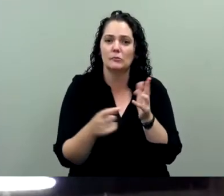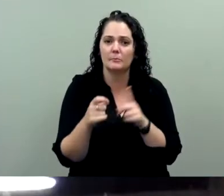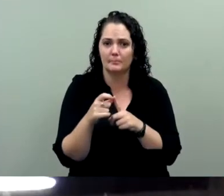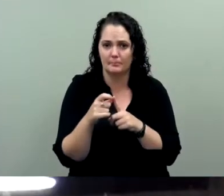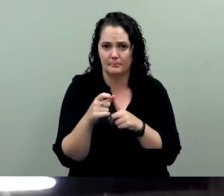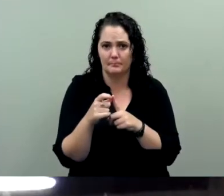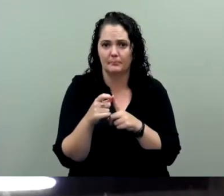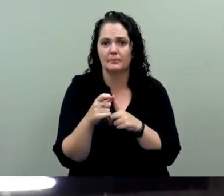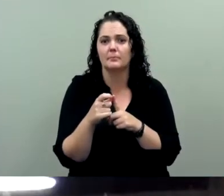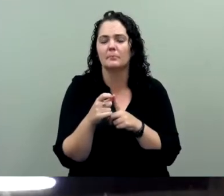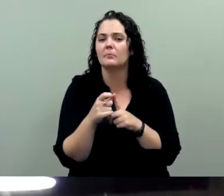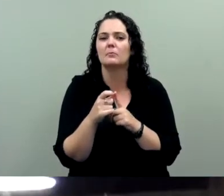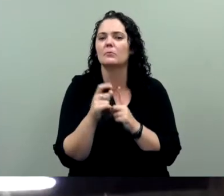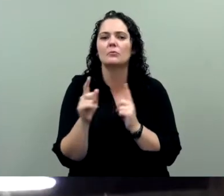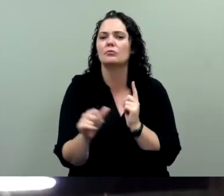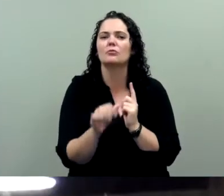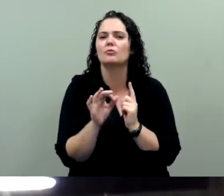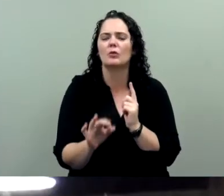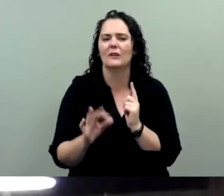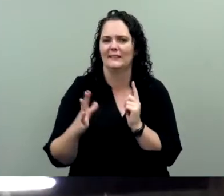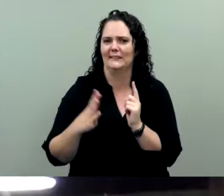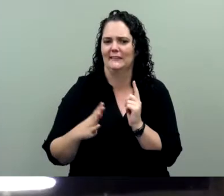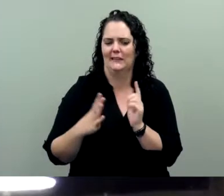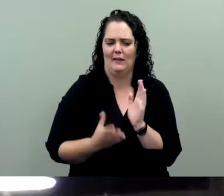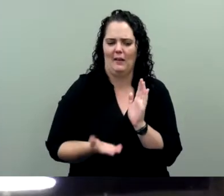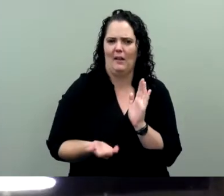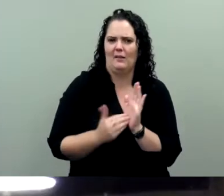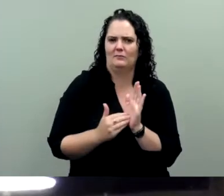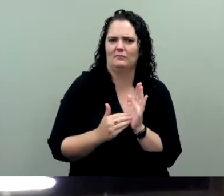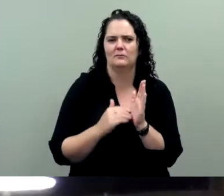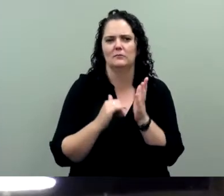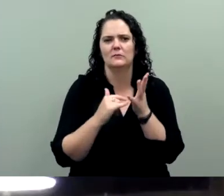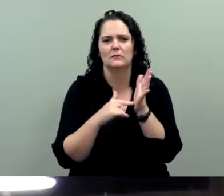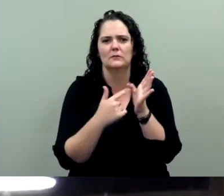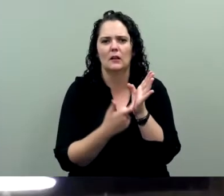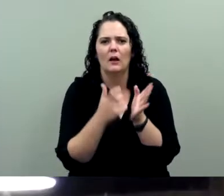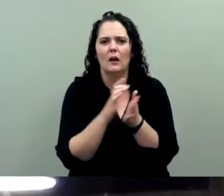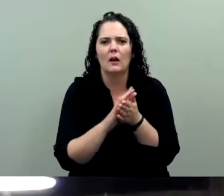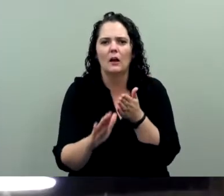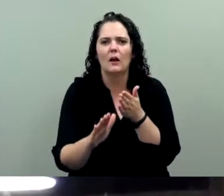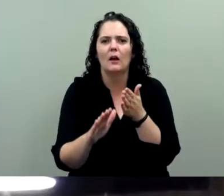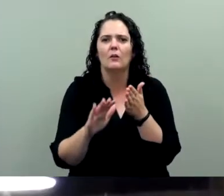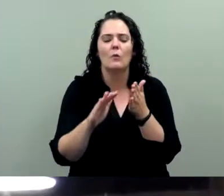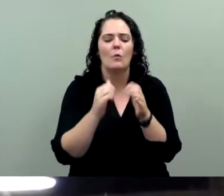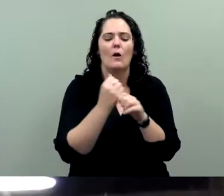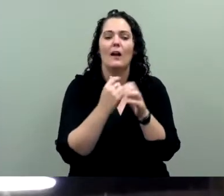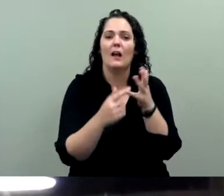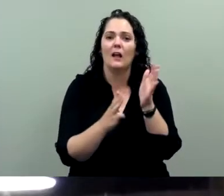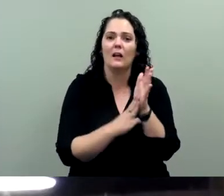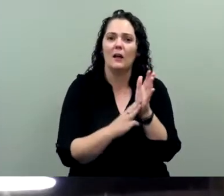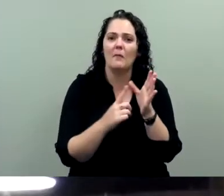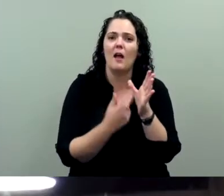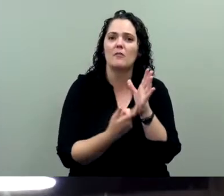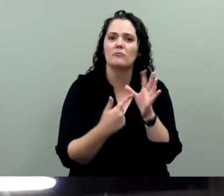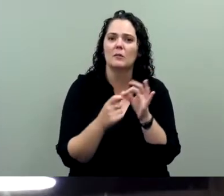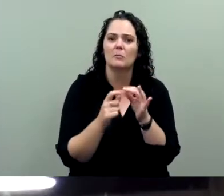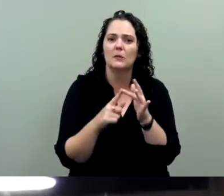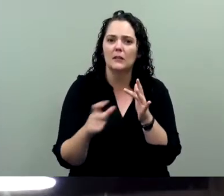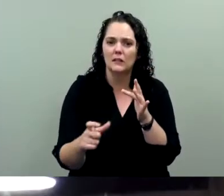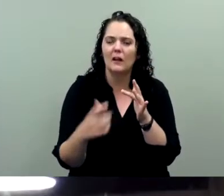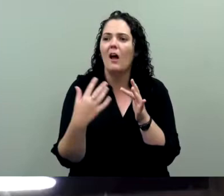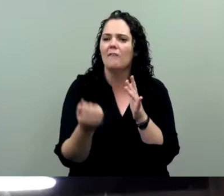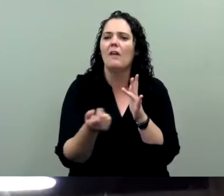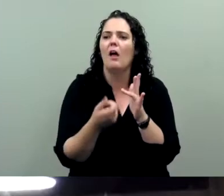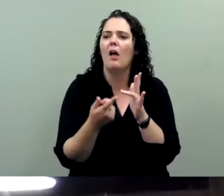some people still like to add a bit of gum arabic as a binder. That's, again, the same binder that's used in watercolors. And so you will see